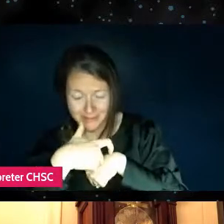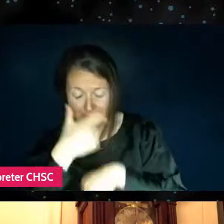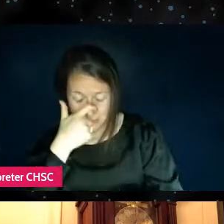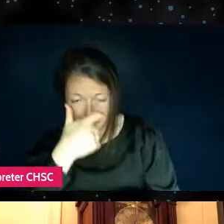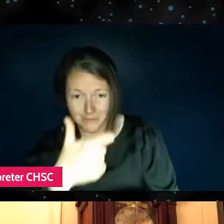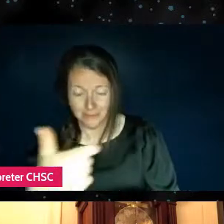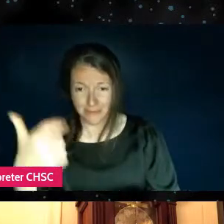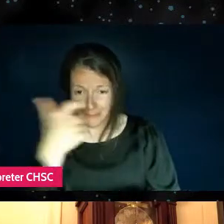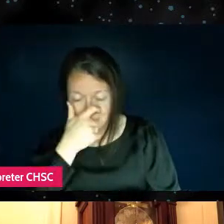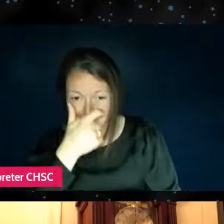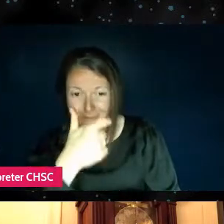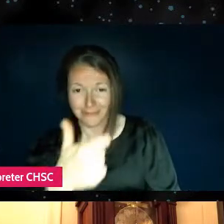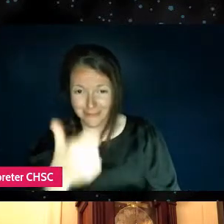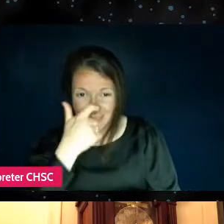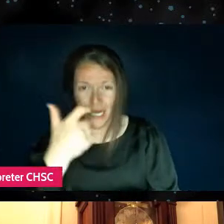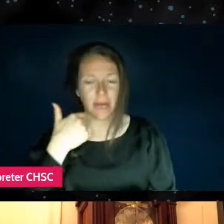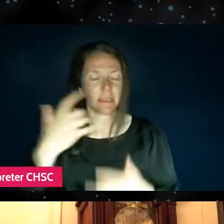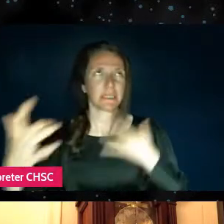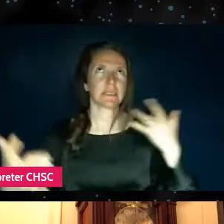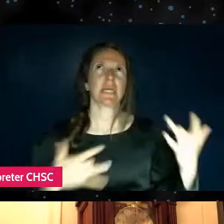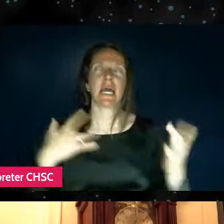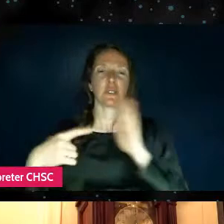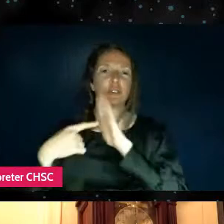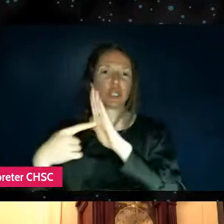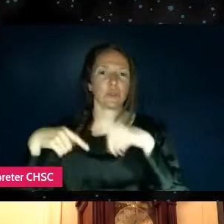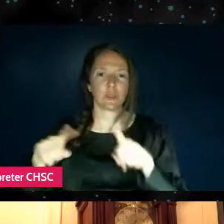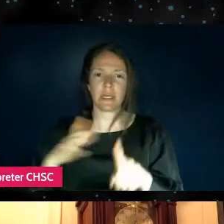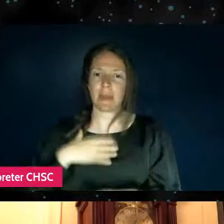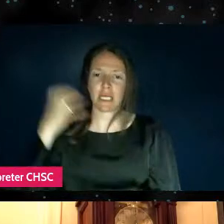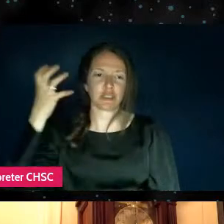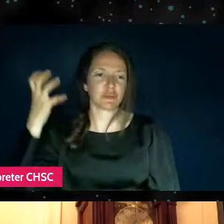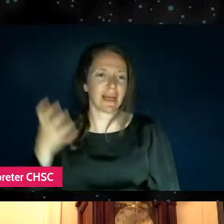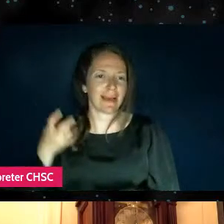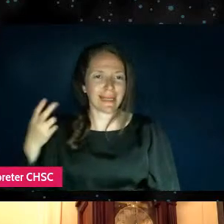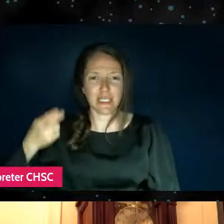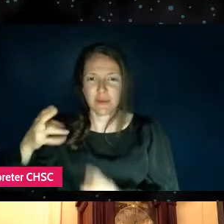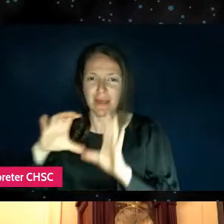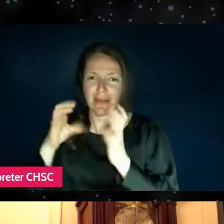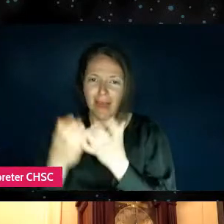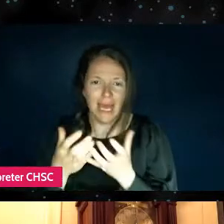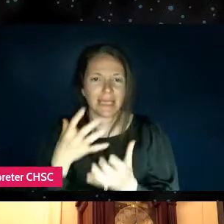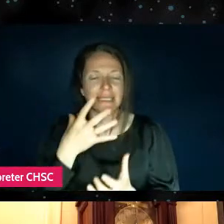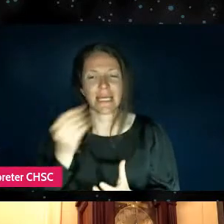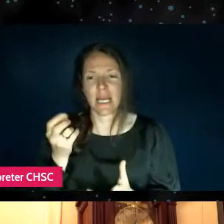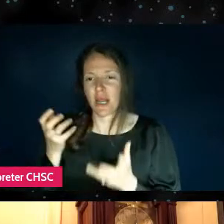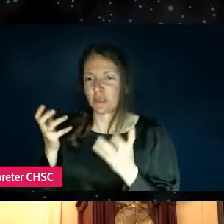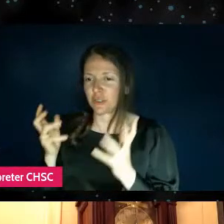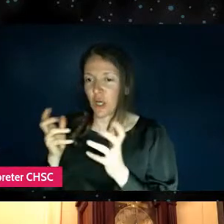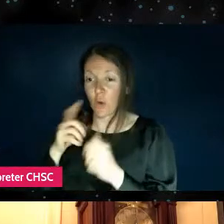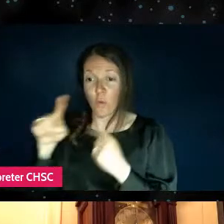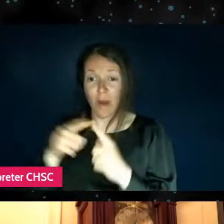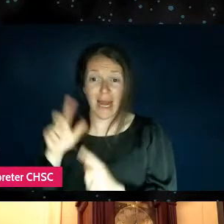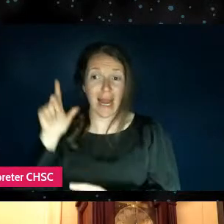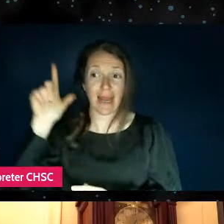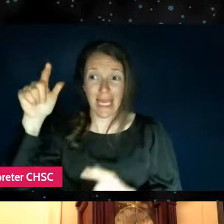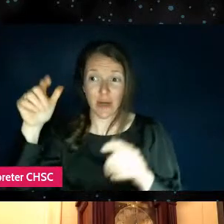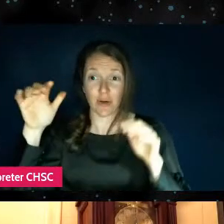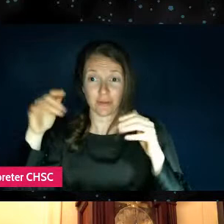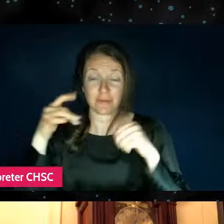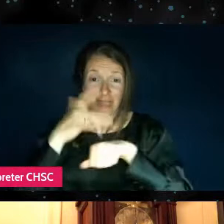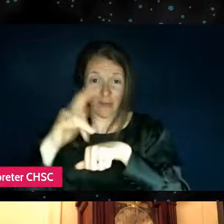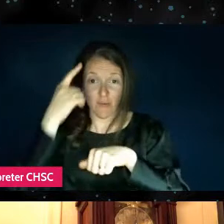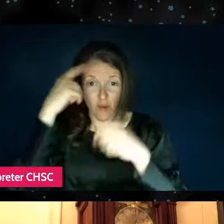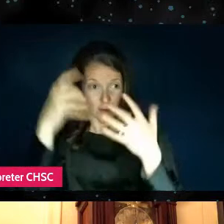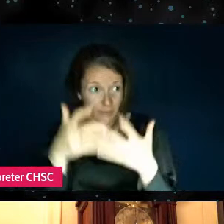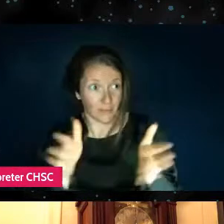I can't wait to share this in drag history classes and talks with people. I'm available to the public later on, because this